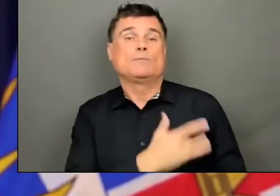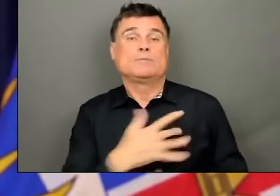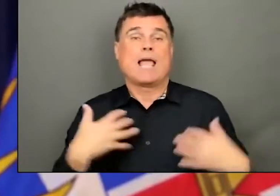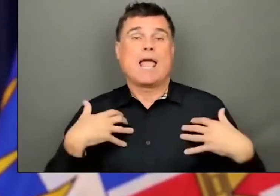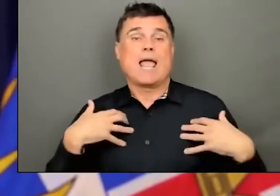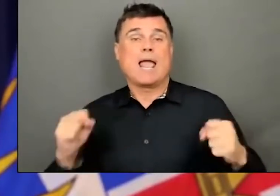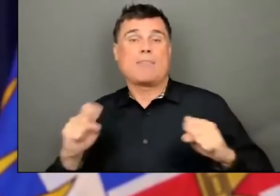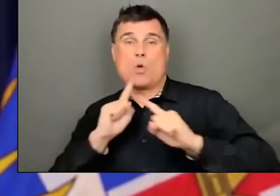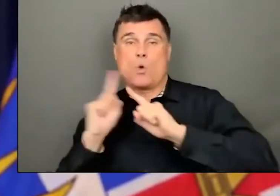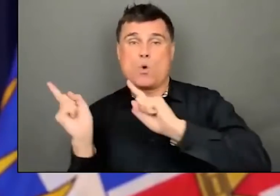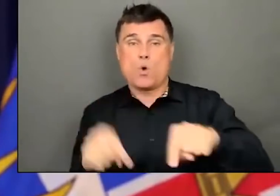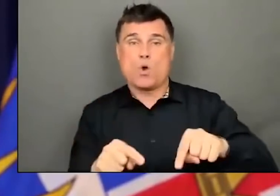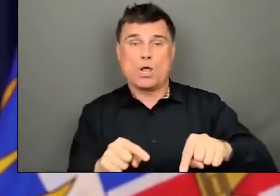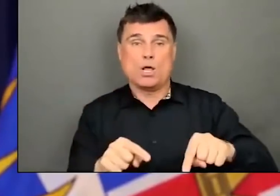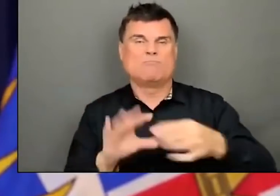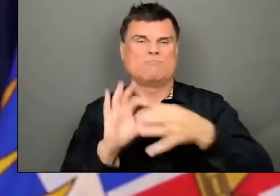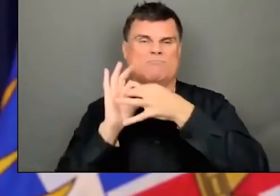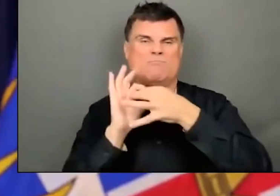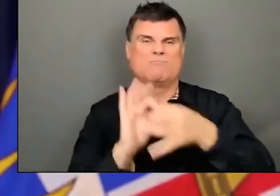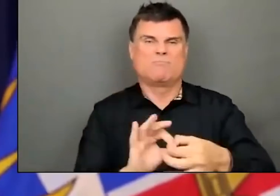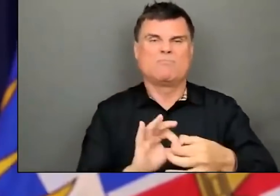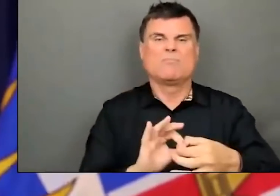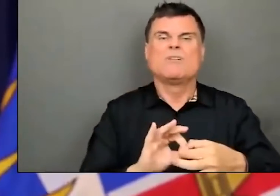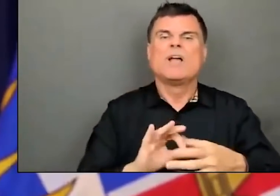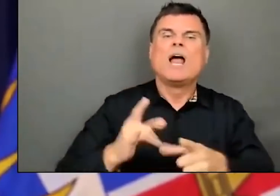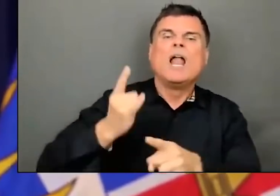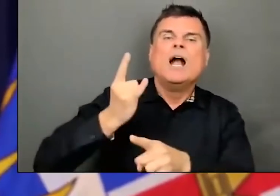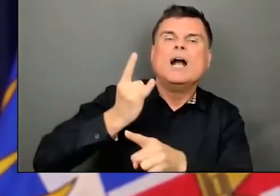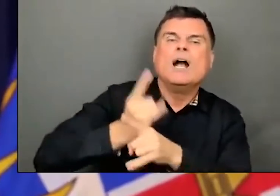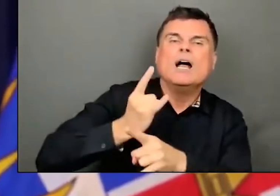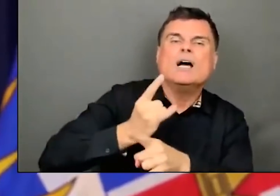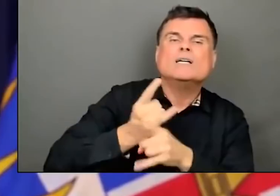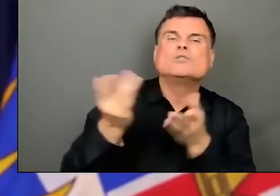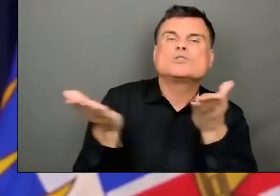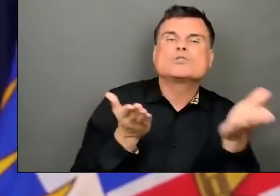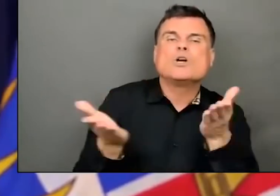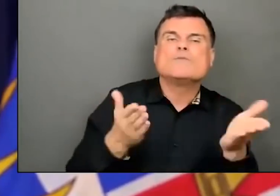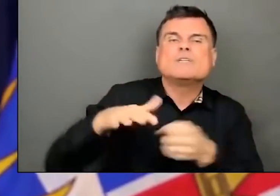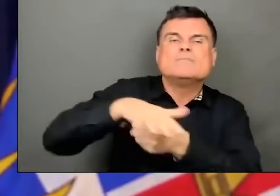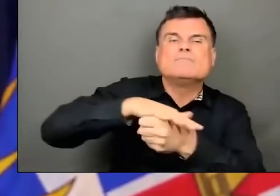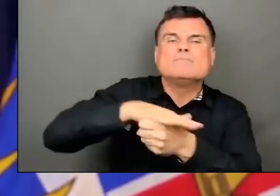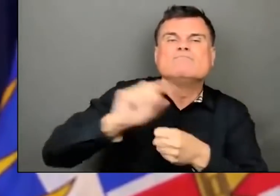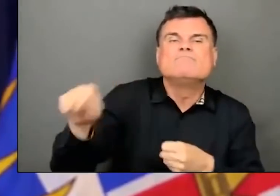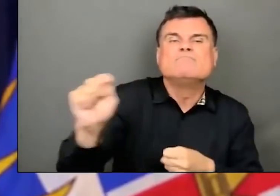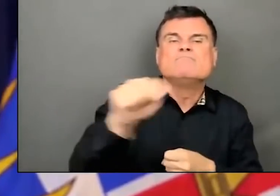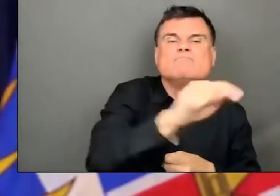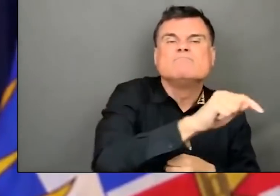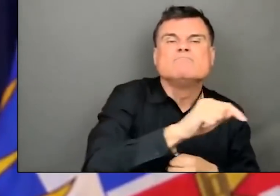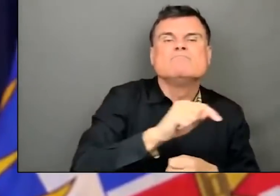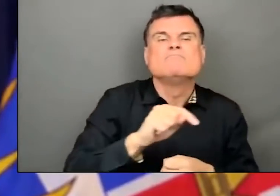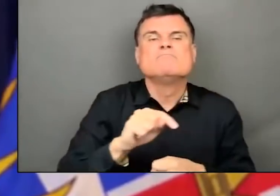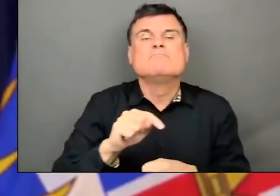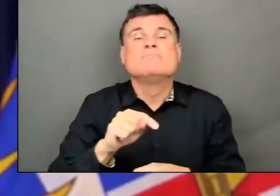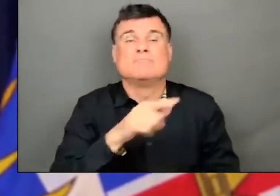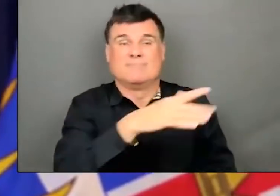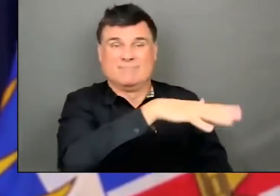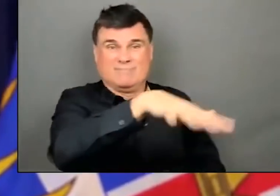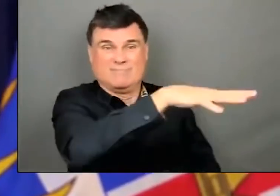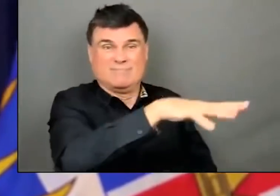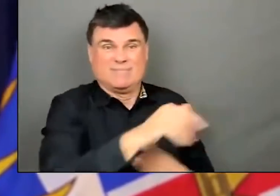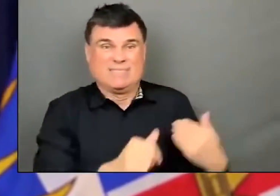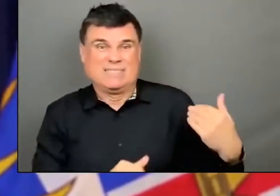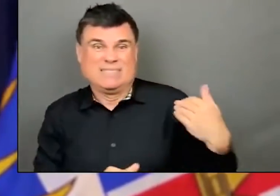of different restaurants and food premises that they would like more clarification on the requirement